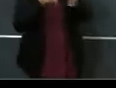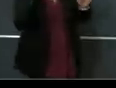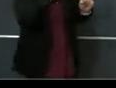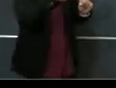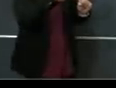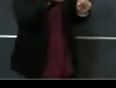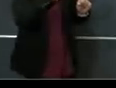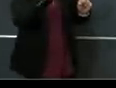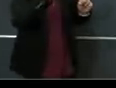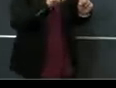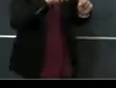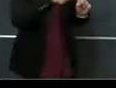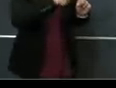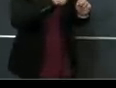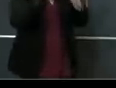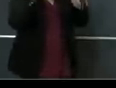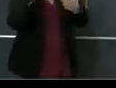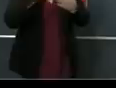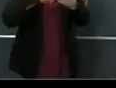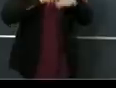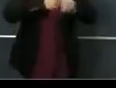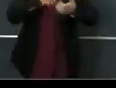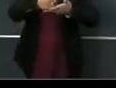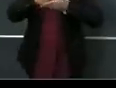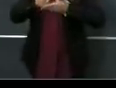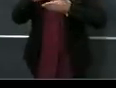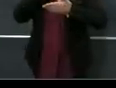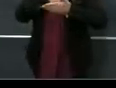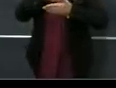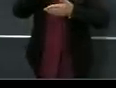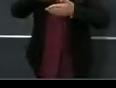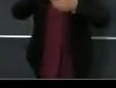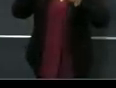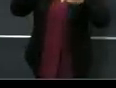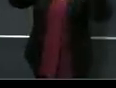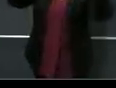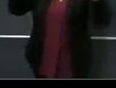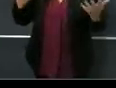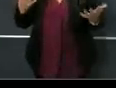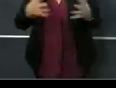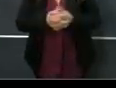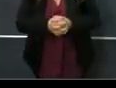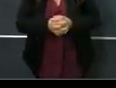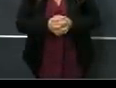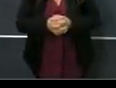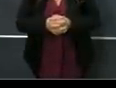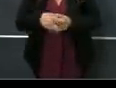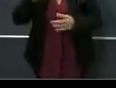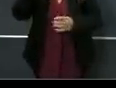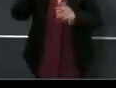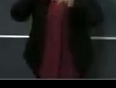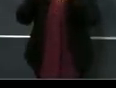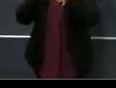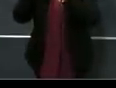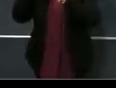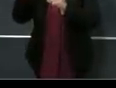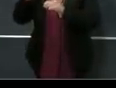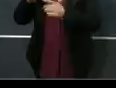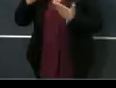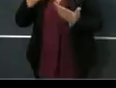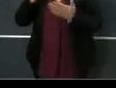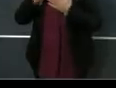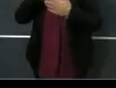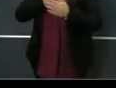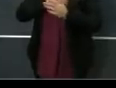President to help make this happen. In particular, Mary Nicely from the California Department of Education, who's been our point